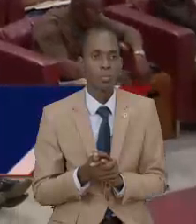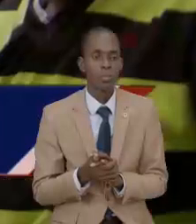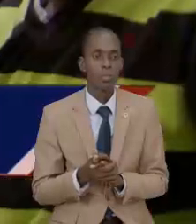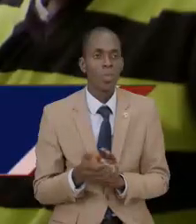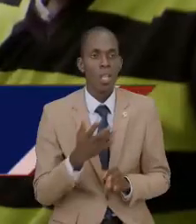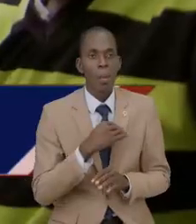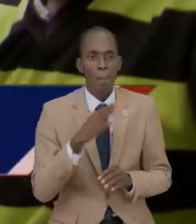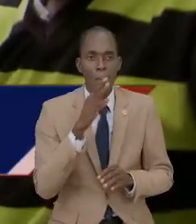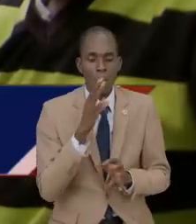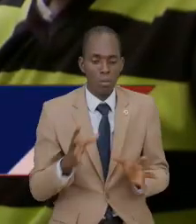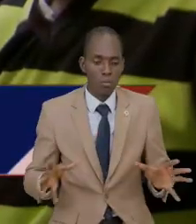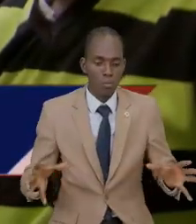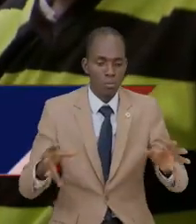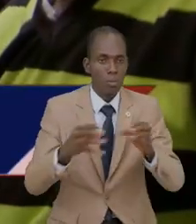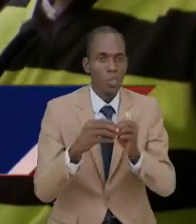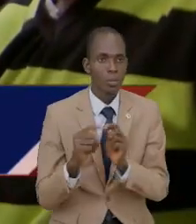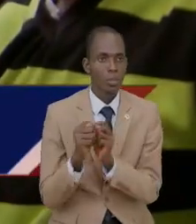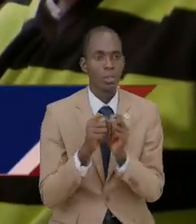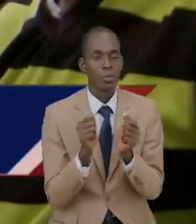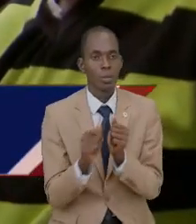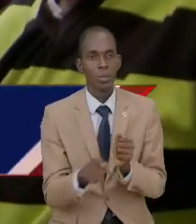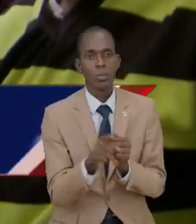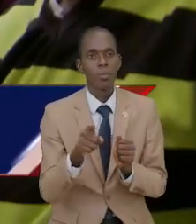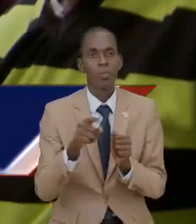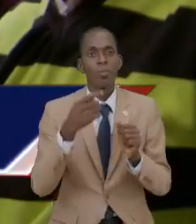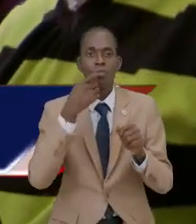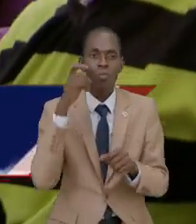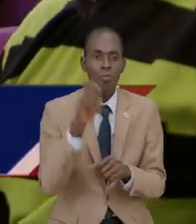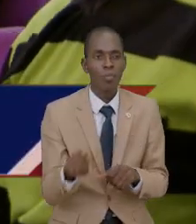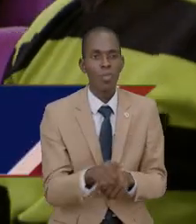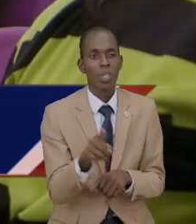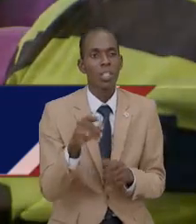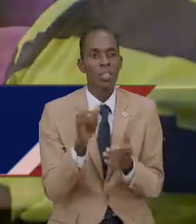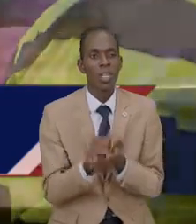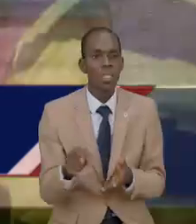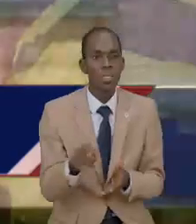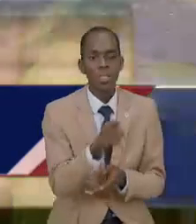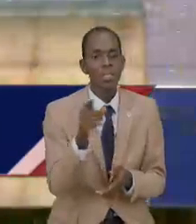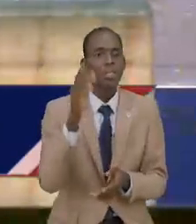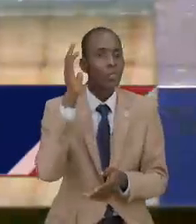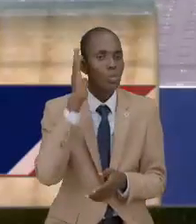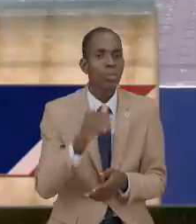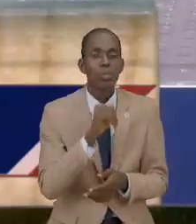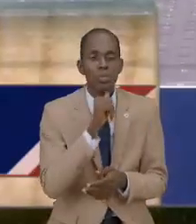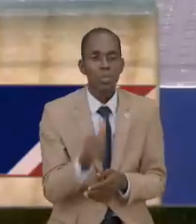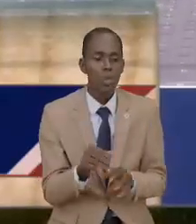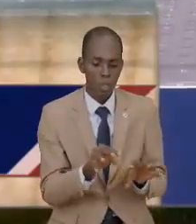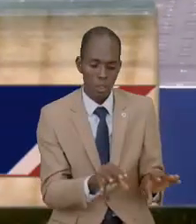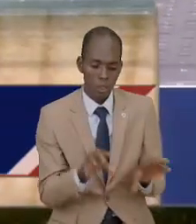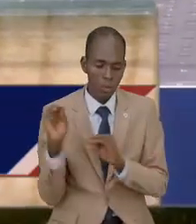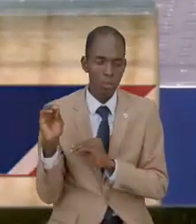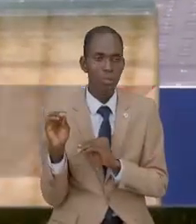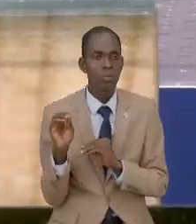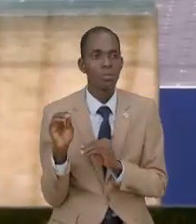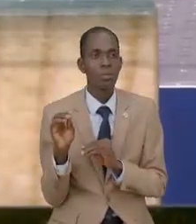being assembled together with them, he commanded them that they should not